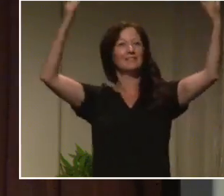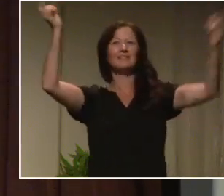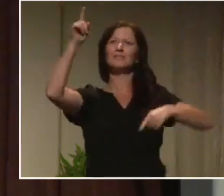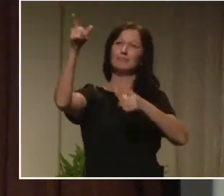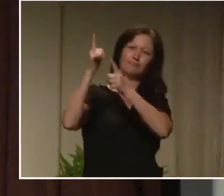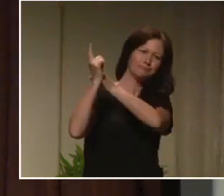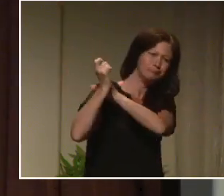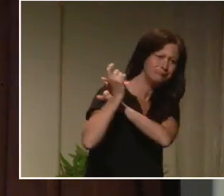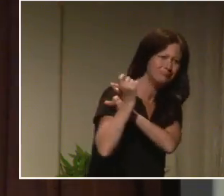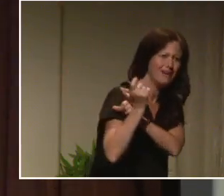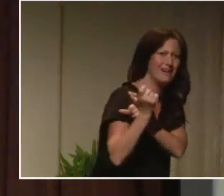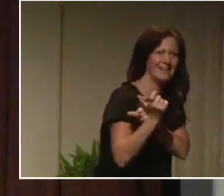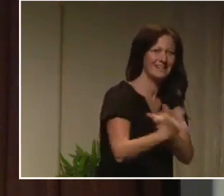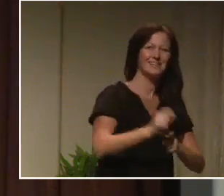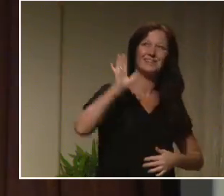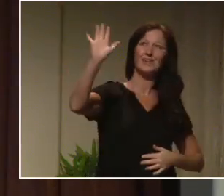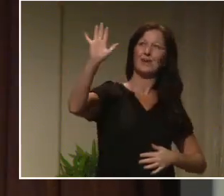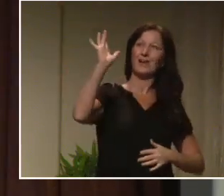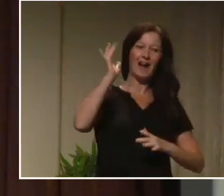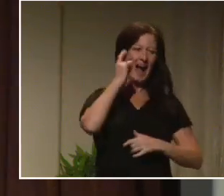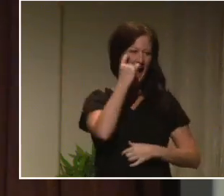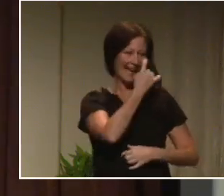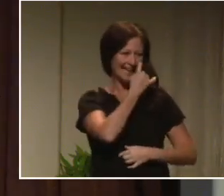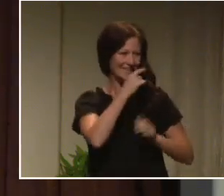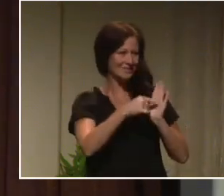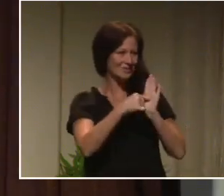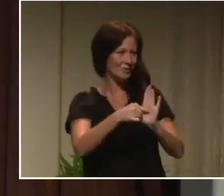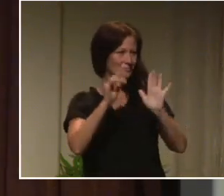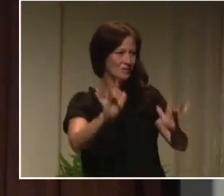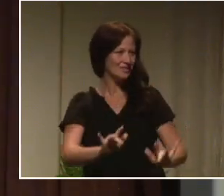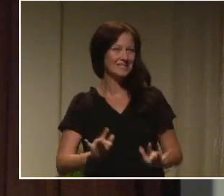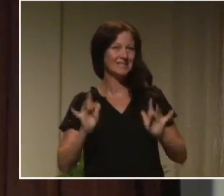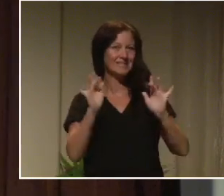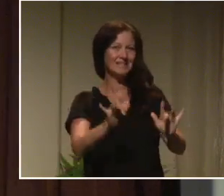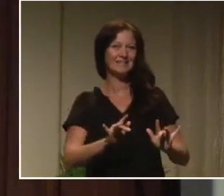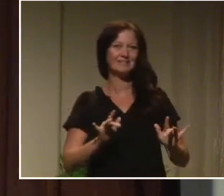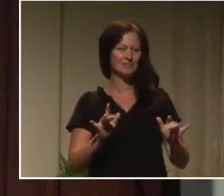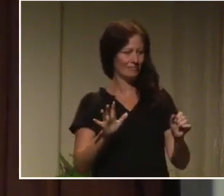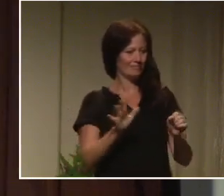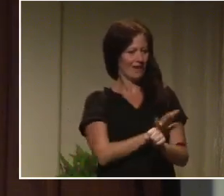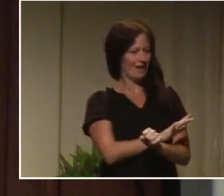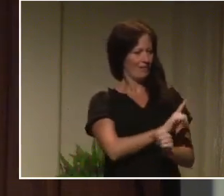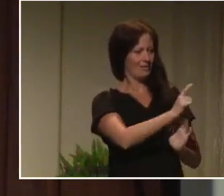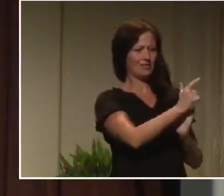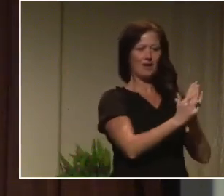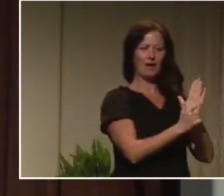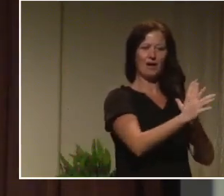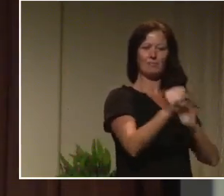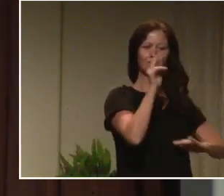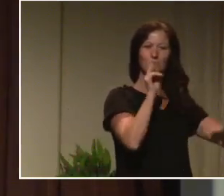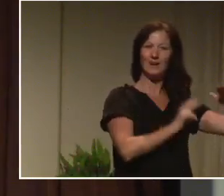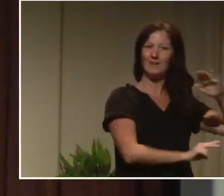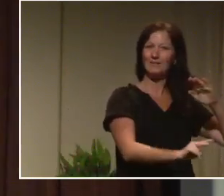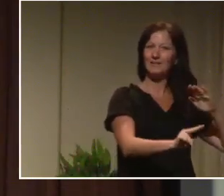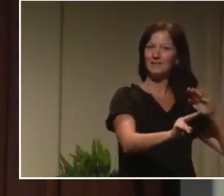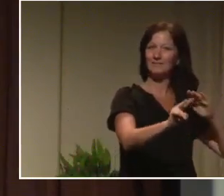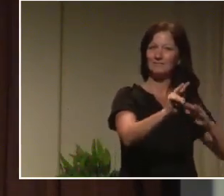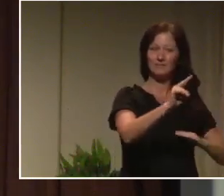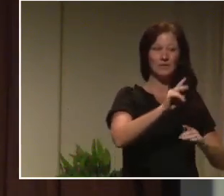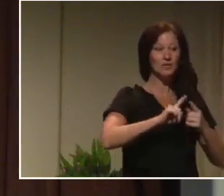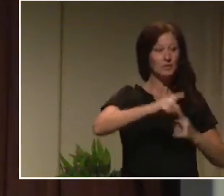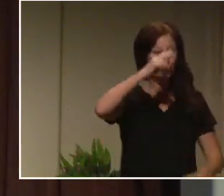running. There was mercy in your eyes to fulfill the law and prophets. To